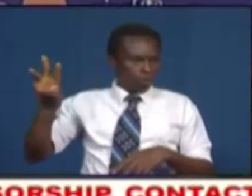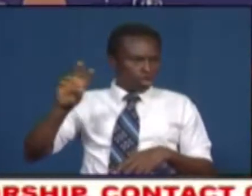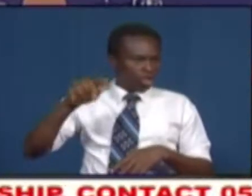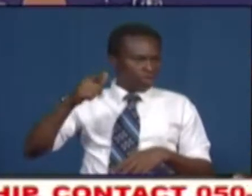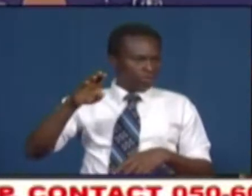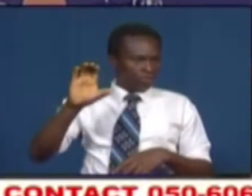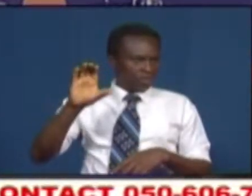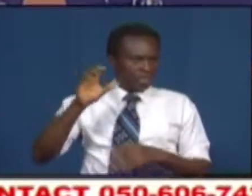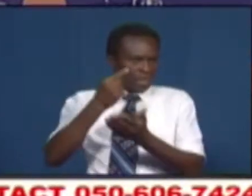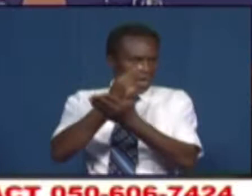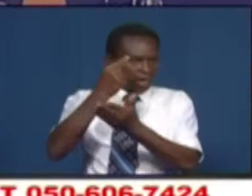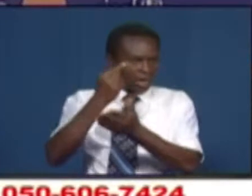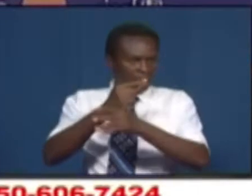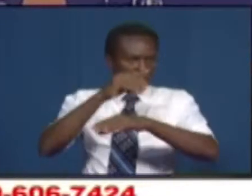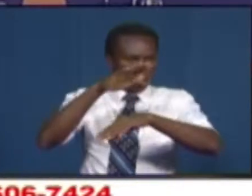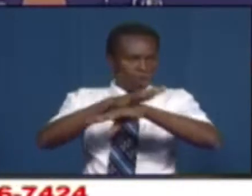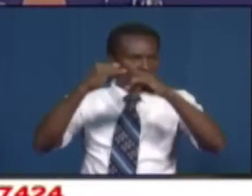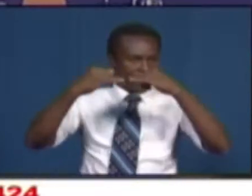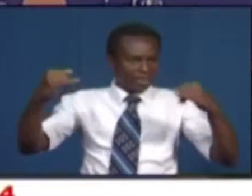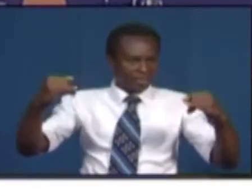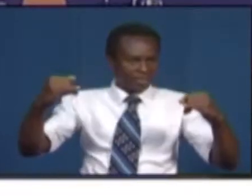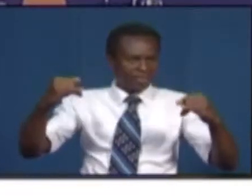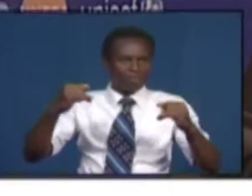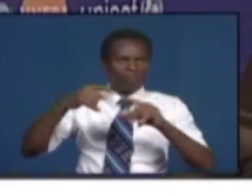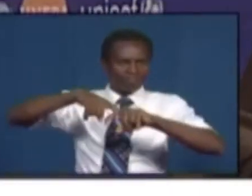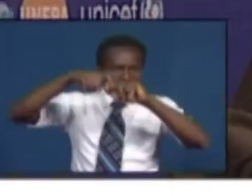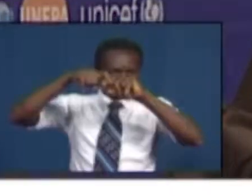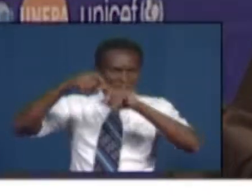www.gbcghanaonline.com and watch us live. Stay tuned, we'll be right back.